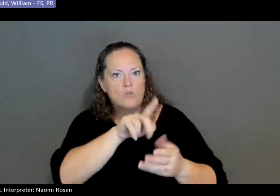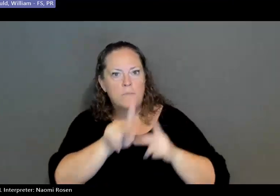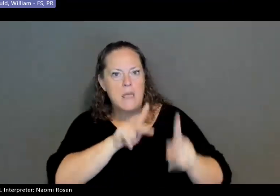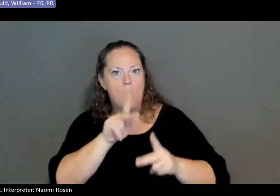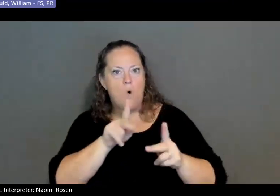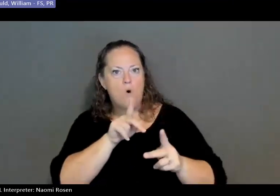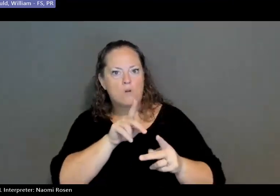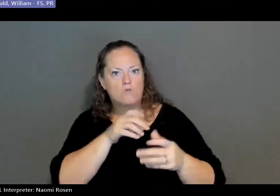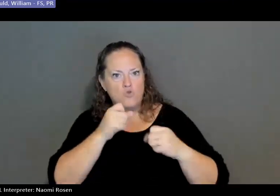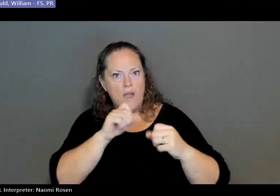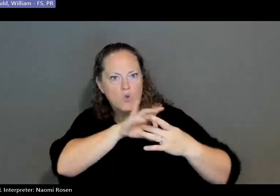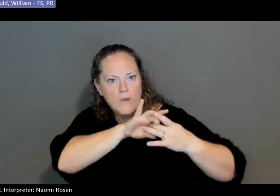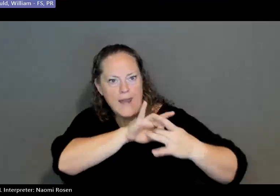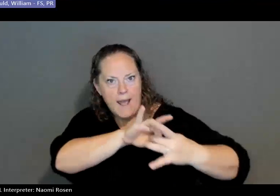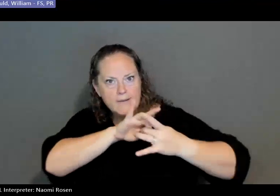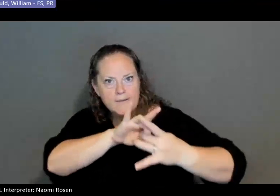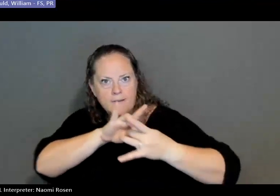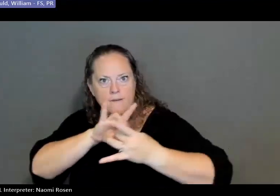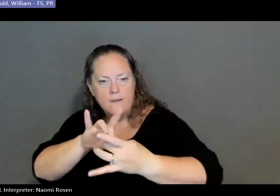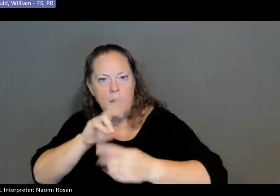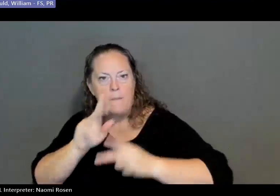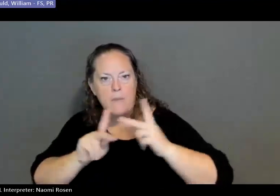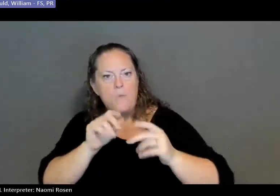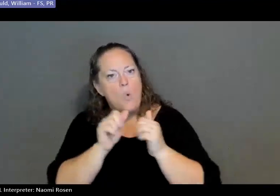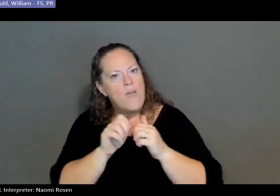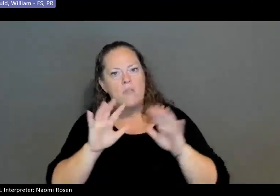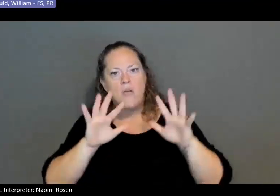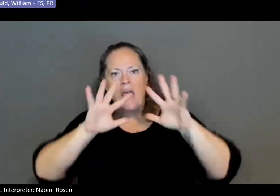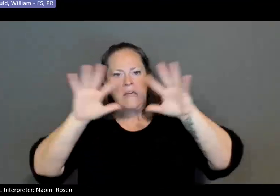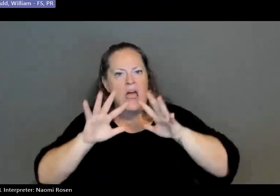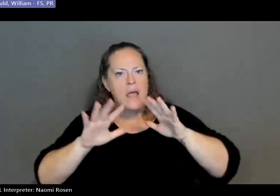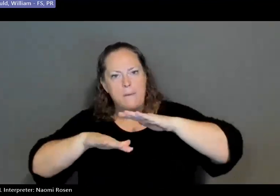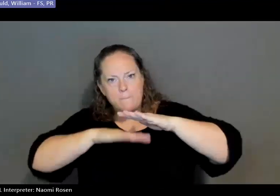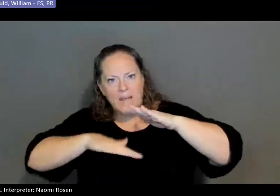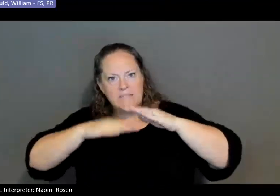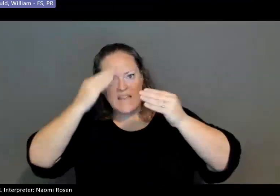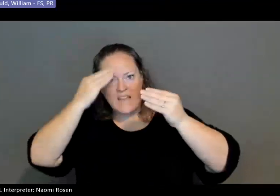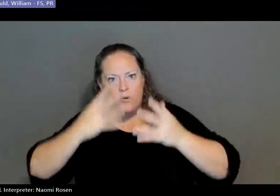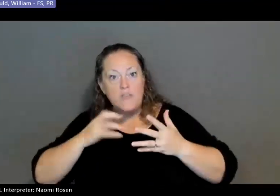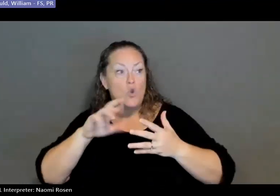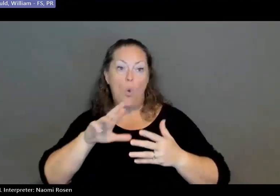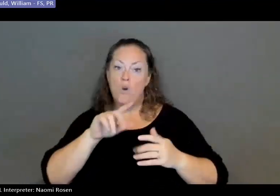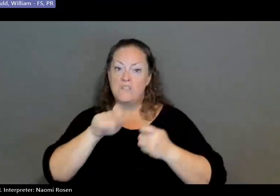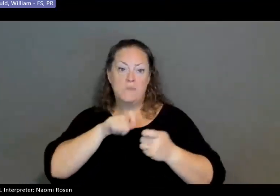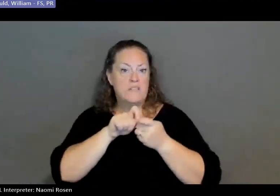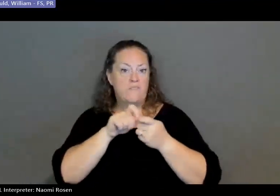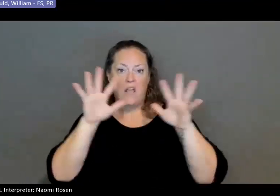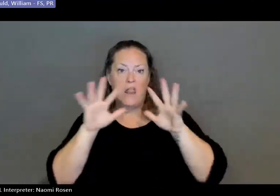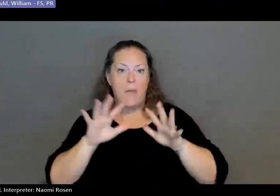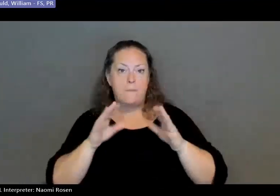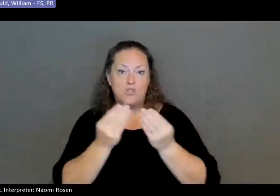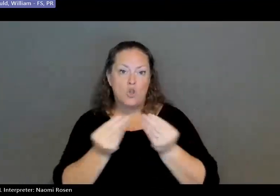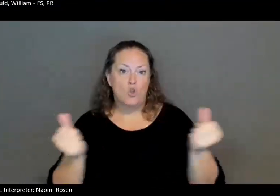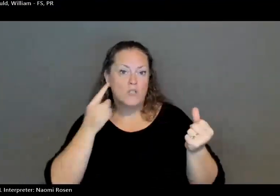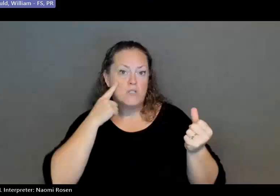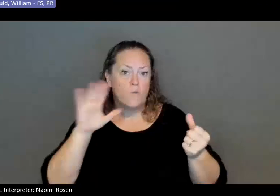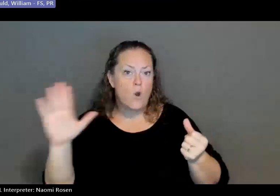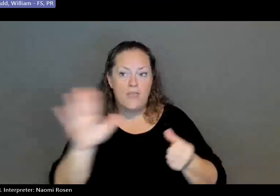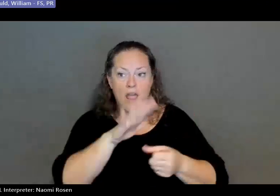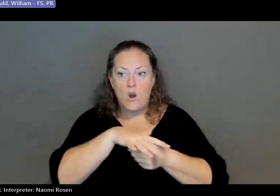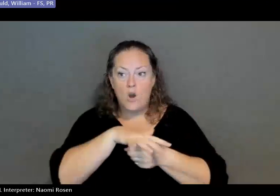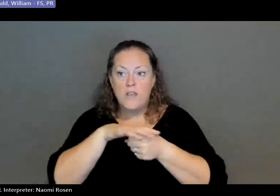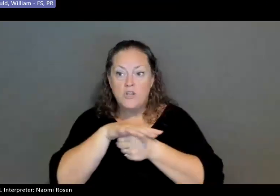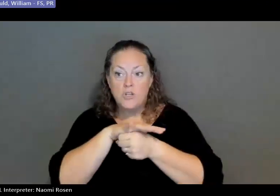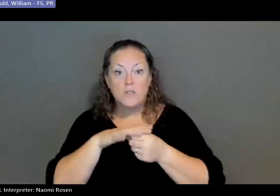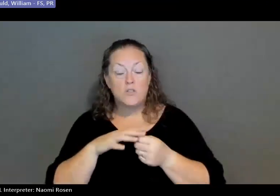the climate basics or specific climate information and solutions for their regions. And with